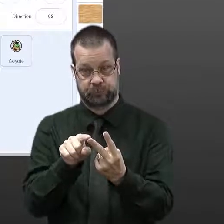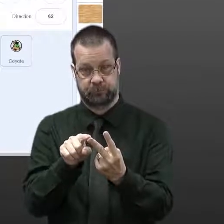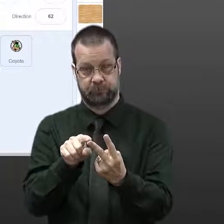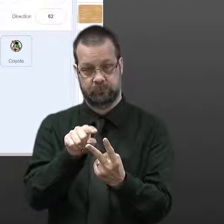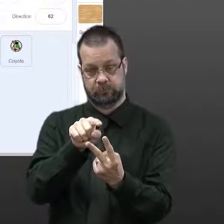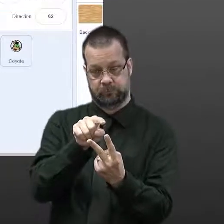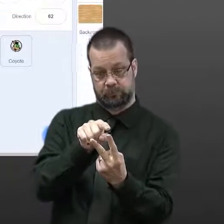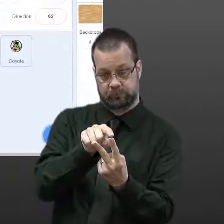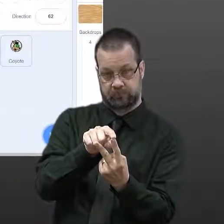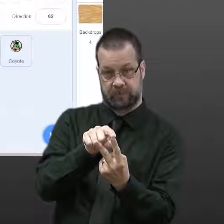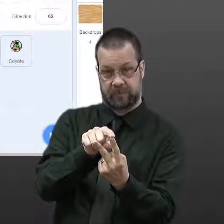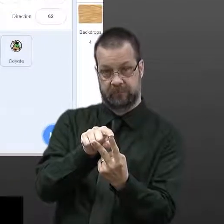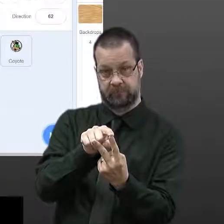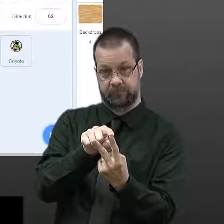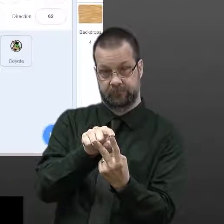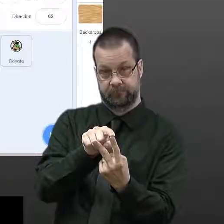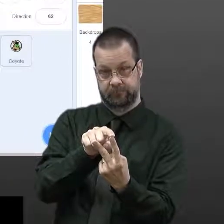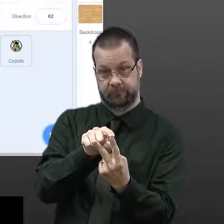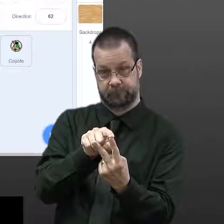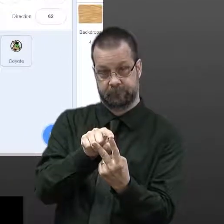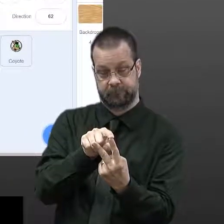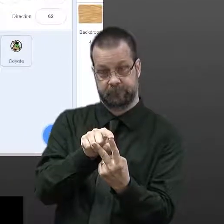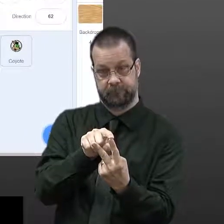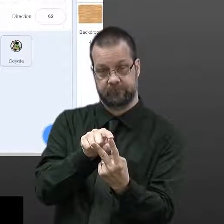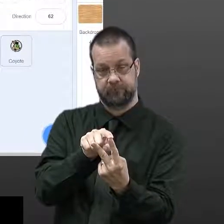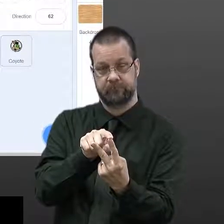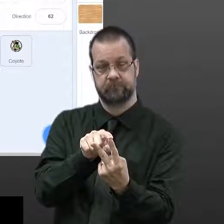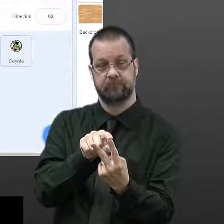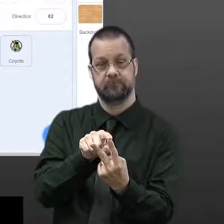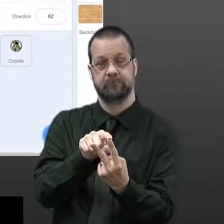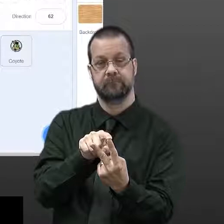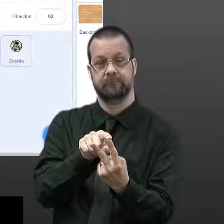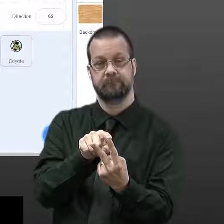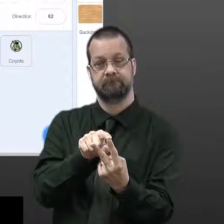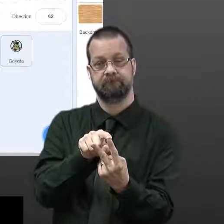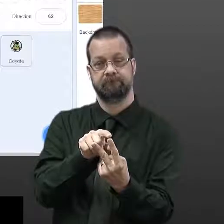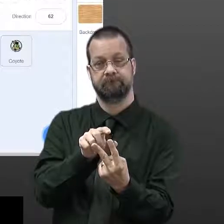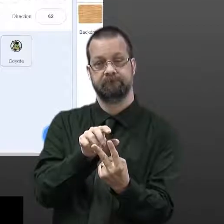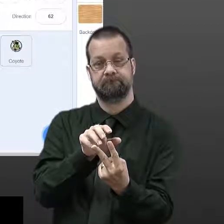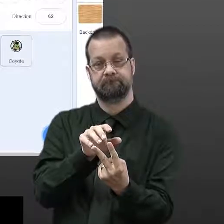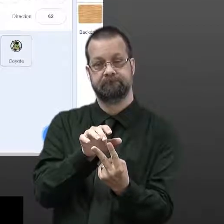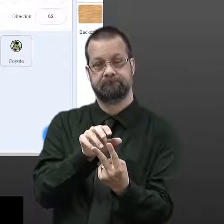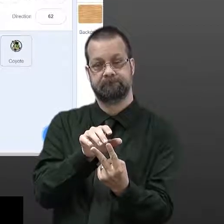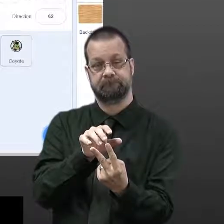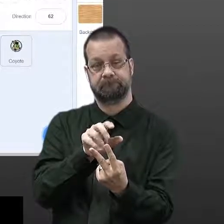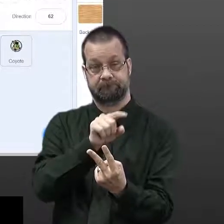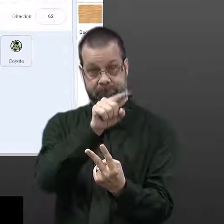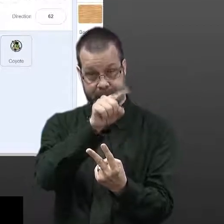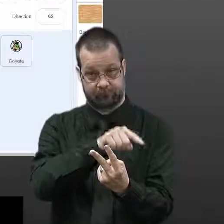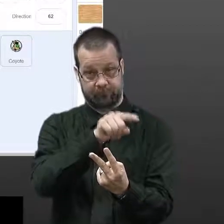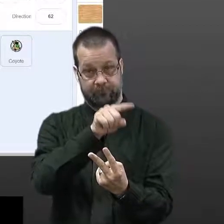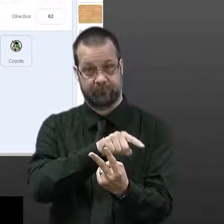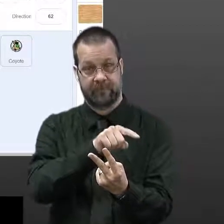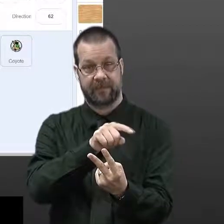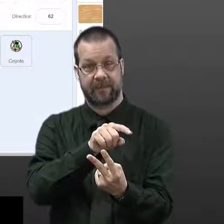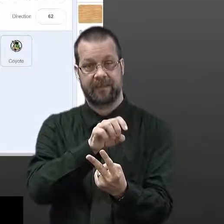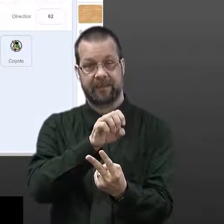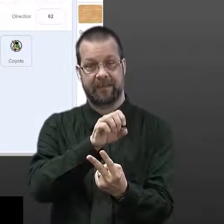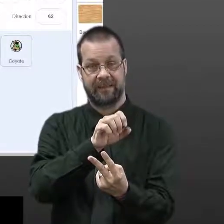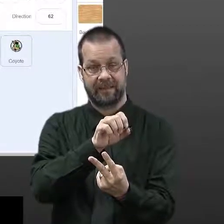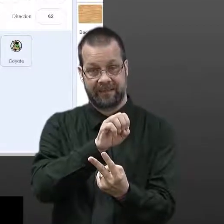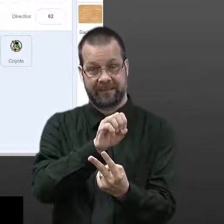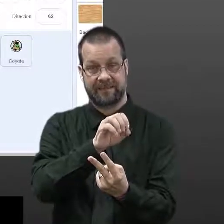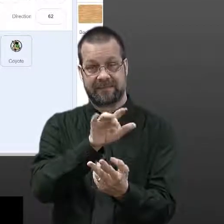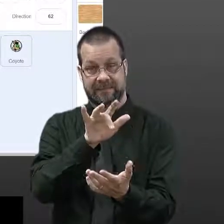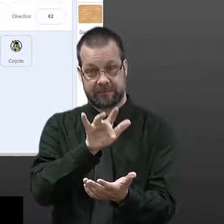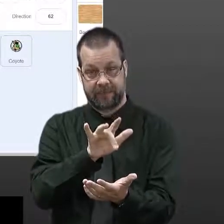two pointy spaces. On the left pointy space, we are going to grab it